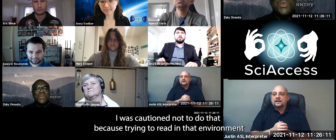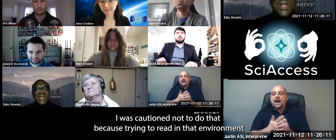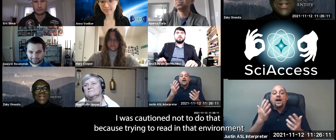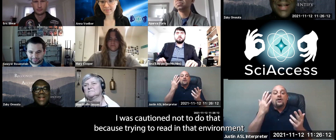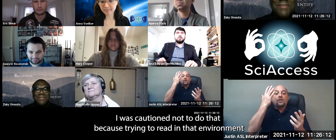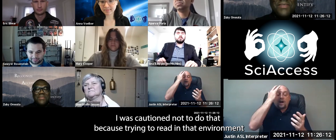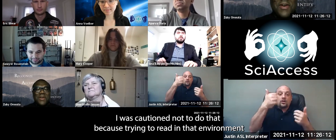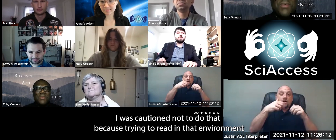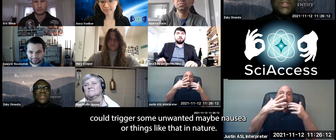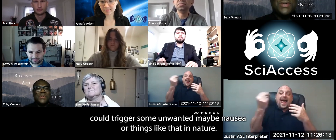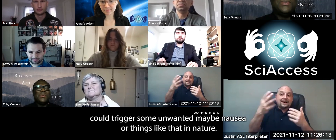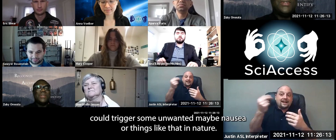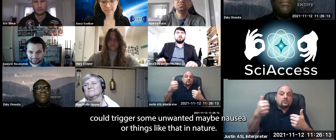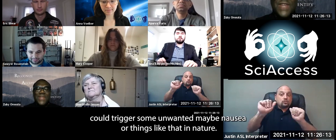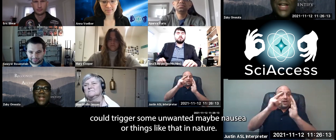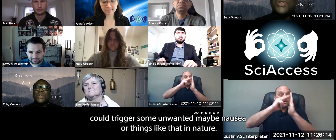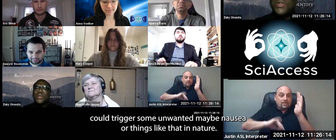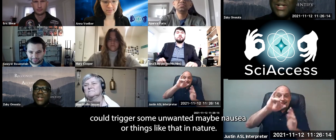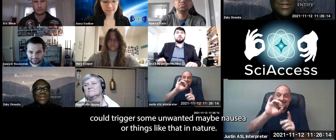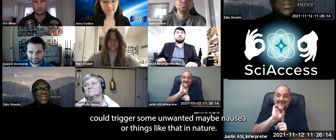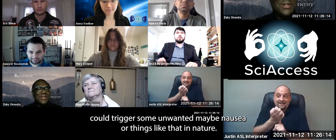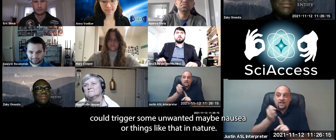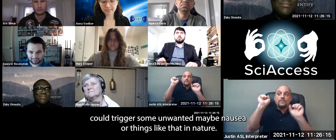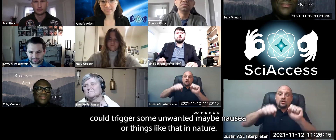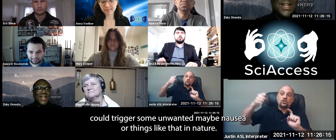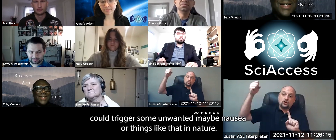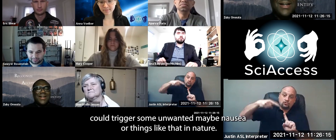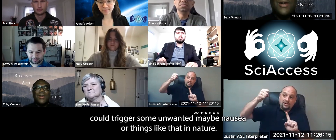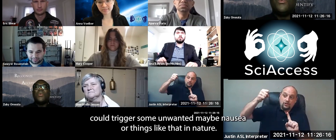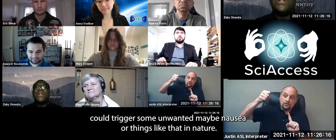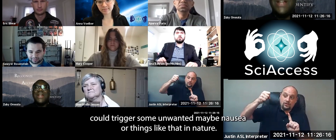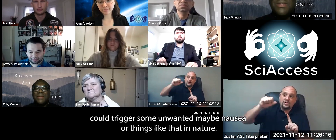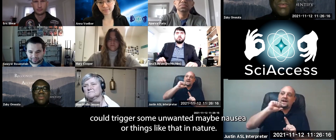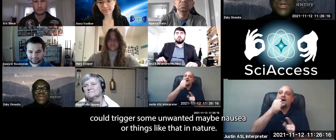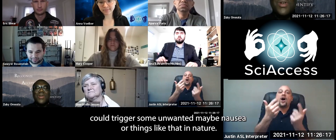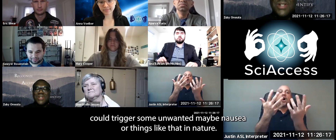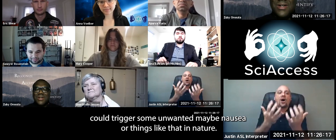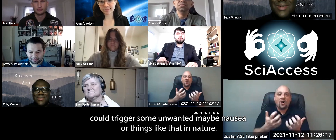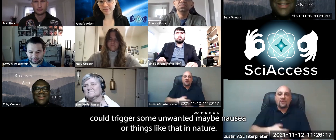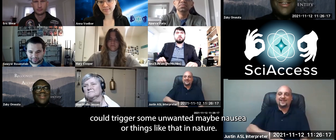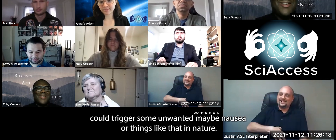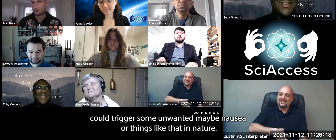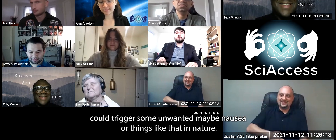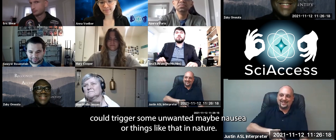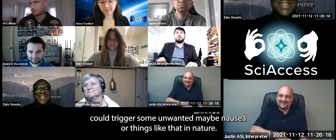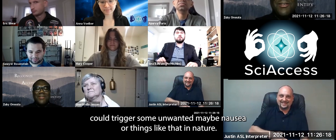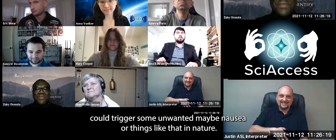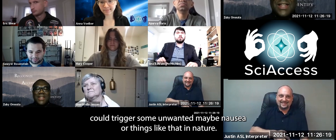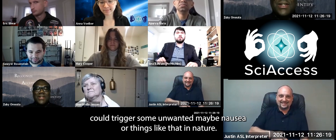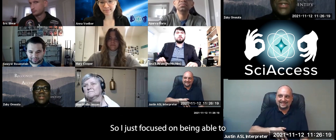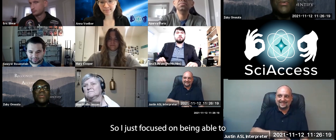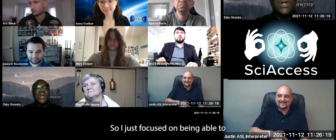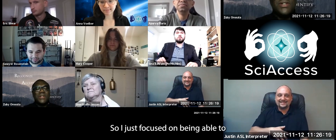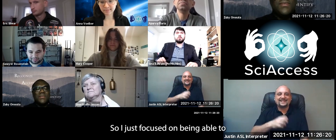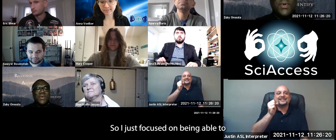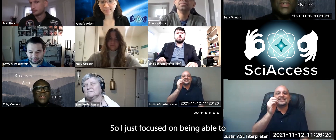to read in that environment could trigger some unwanted, maybe nausea or things like of that